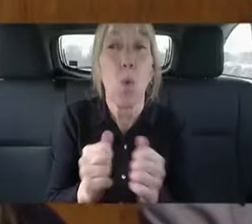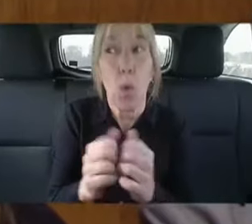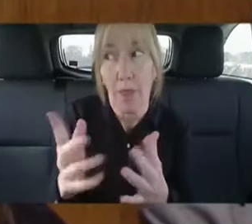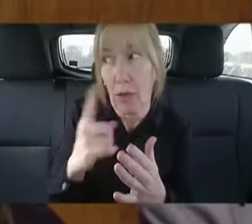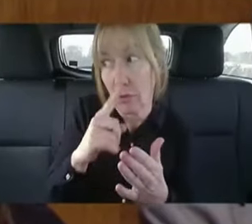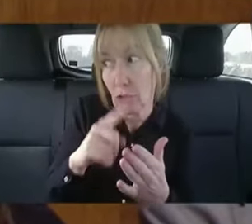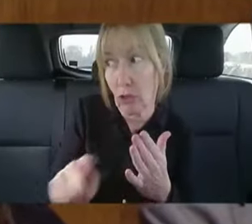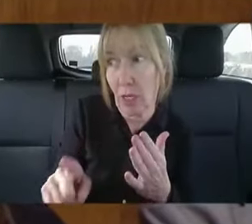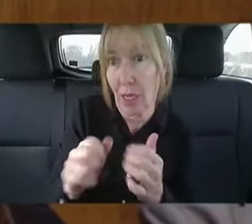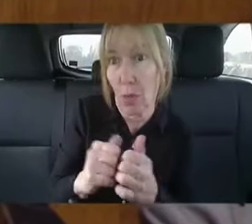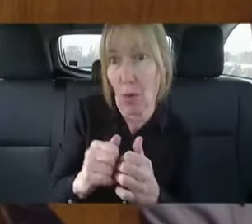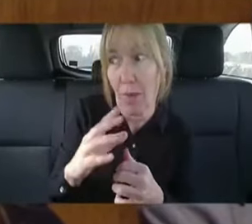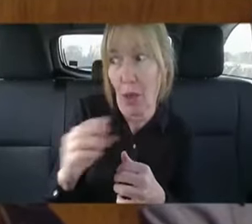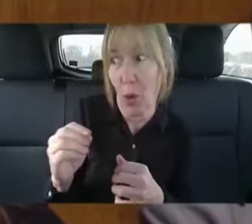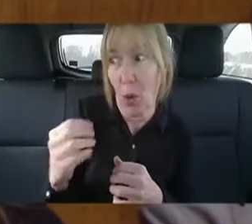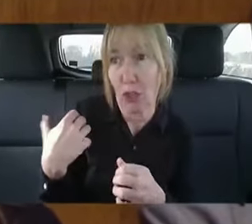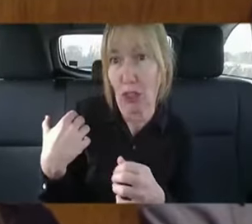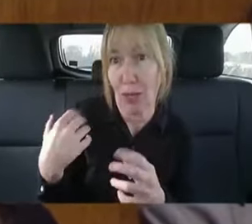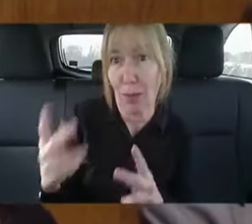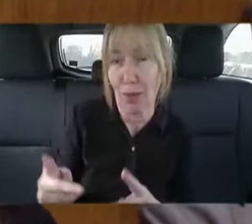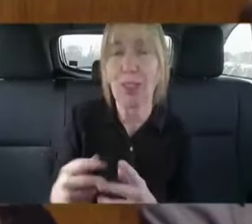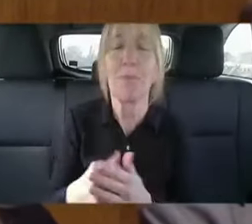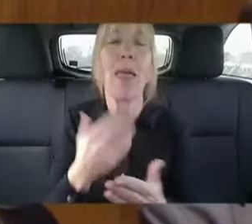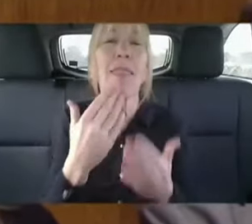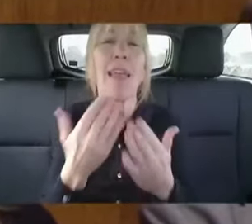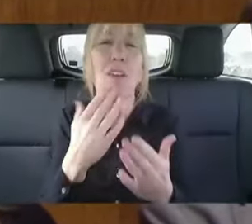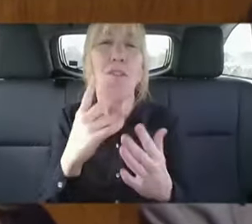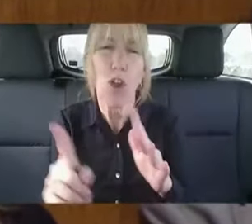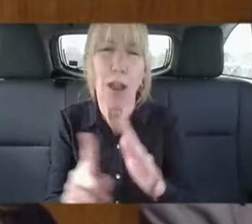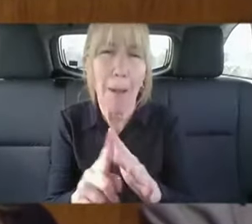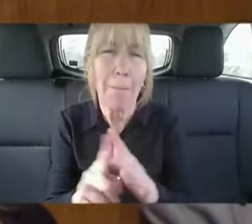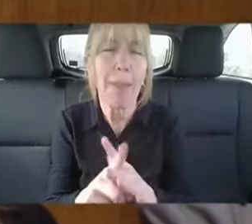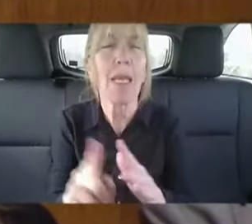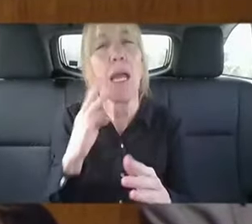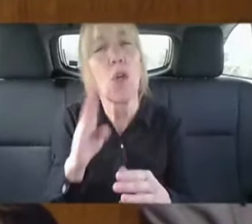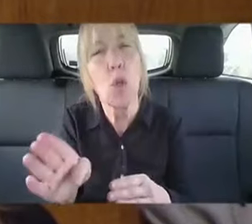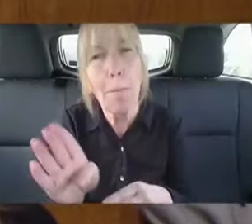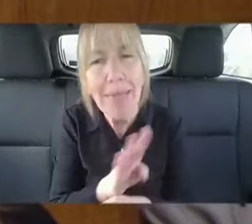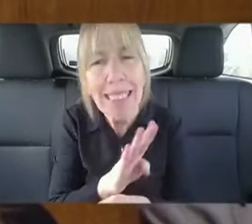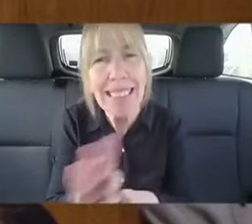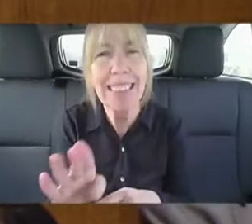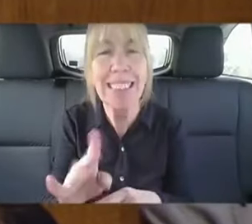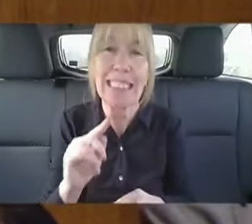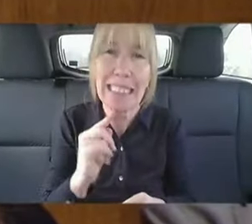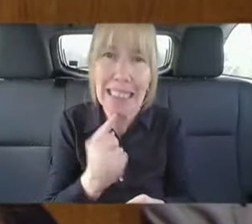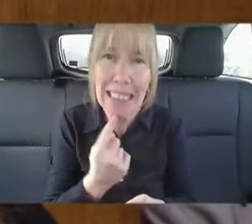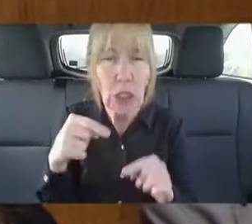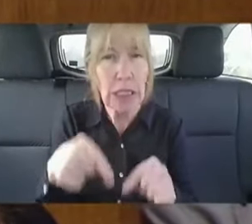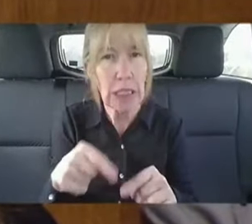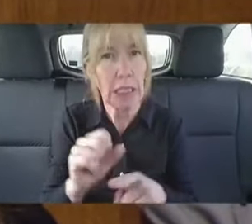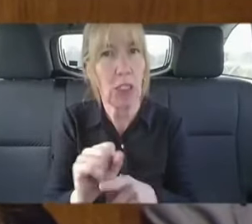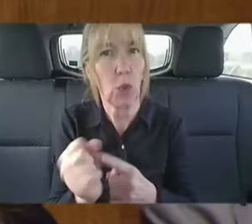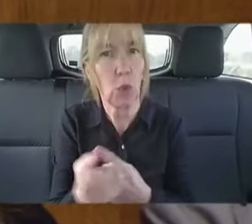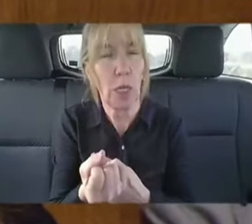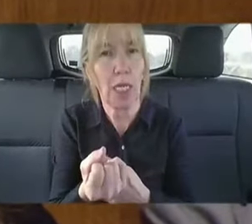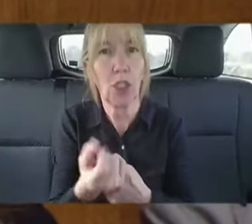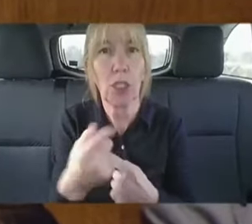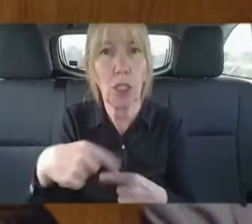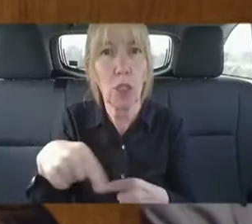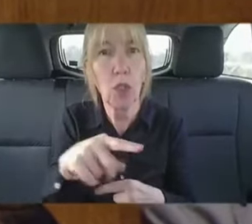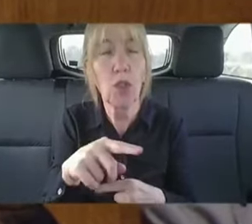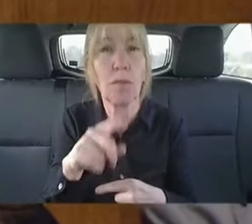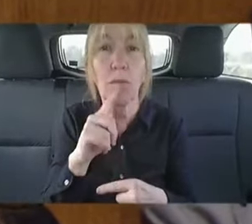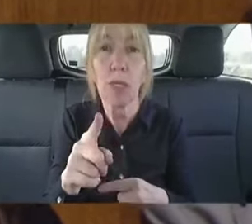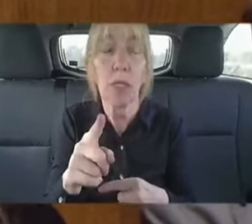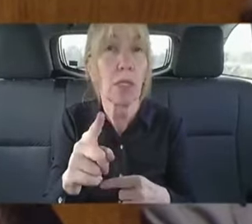the co-chair. Thank you all for coming. Know how busy you are and how seriously you take this. You've been, you really brought